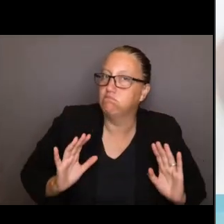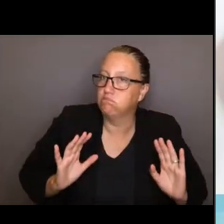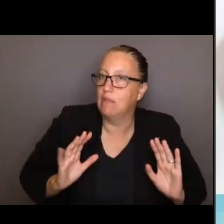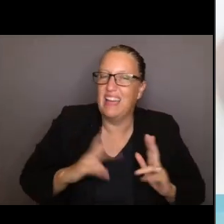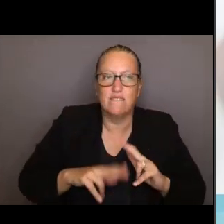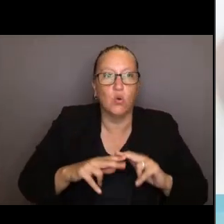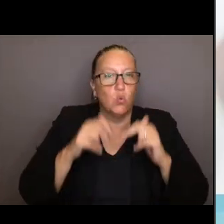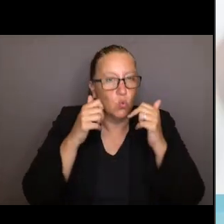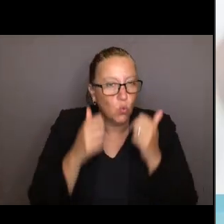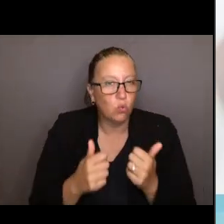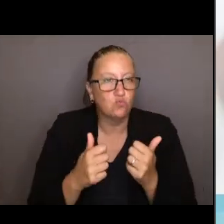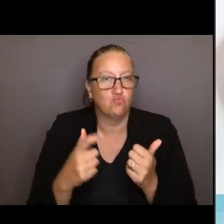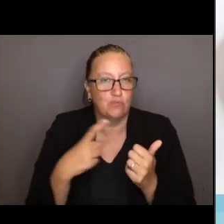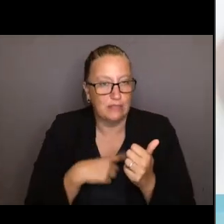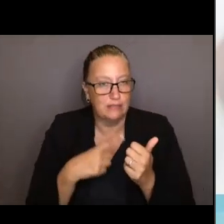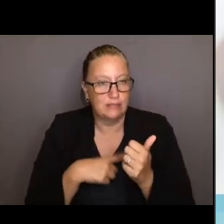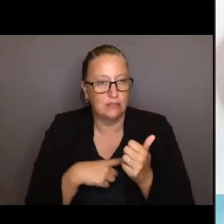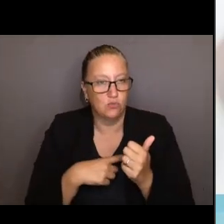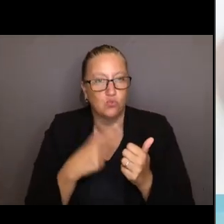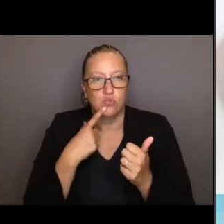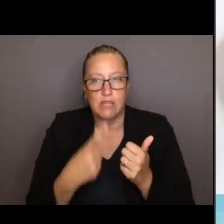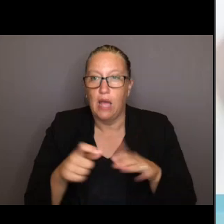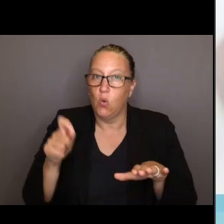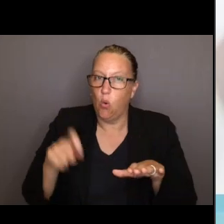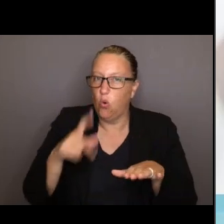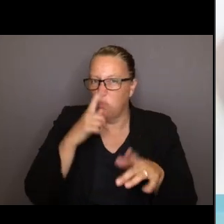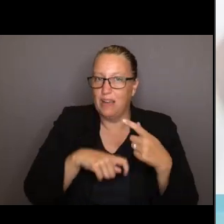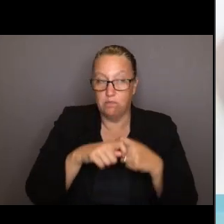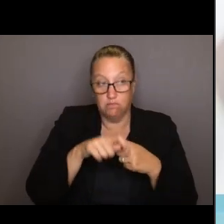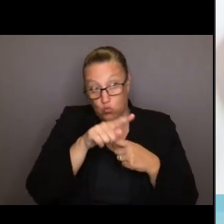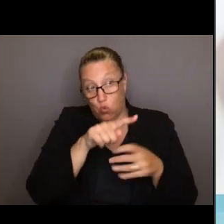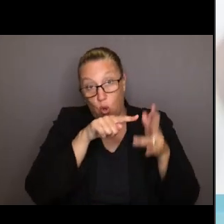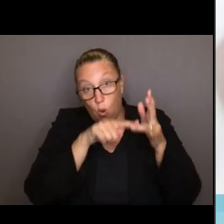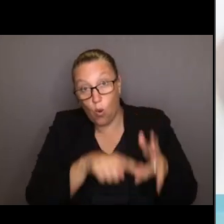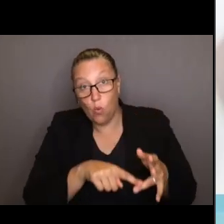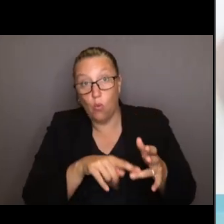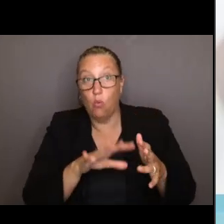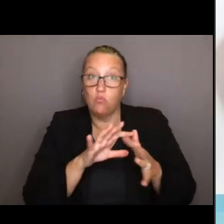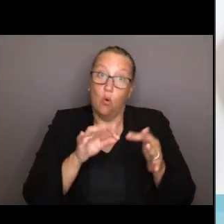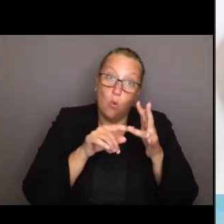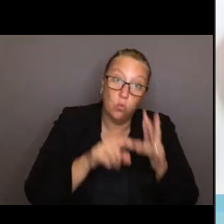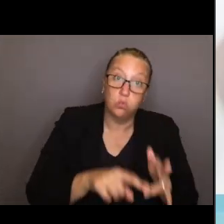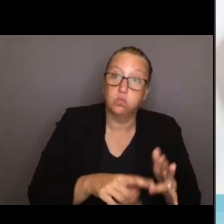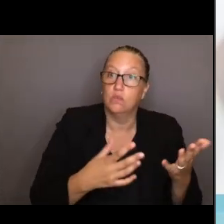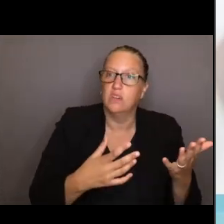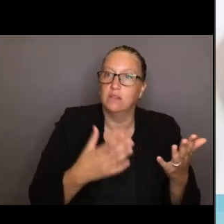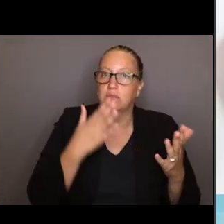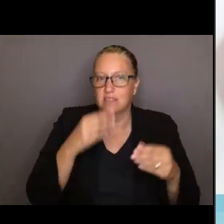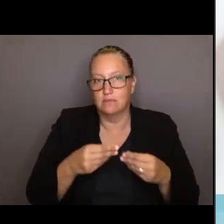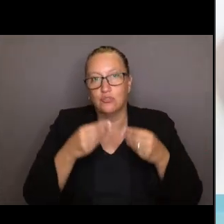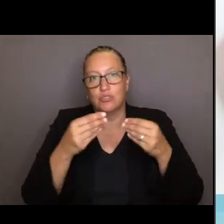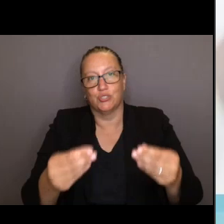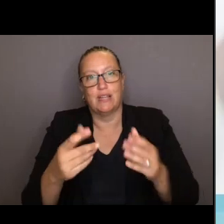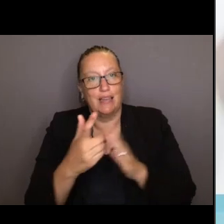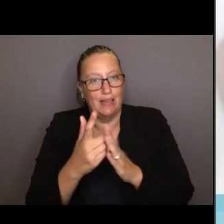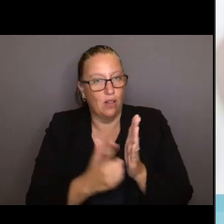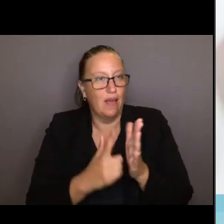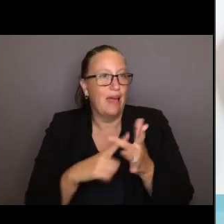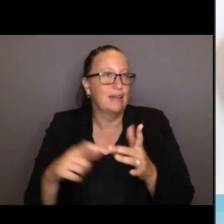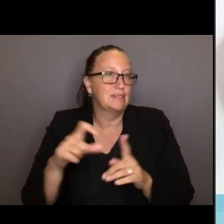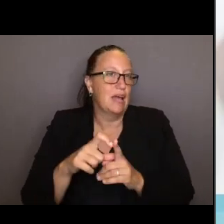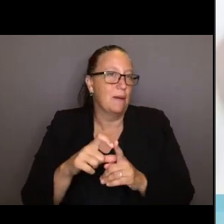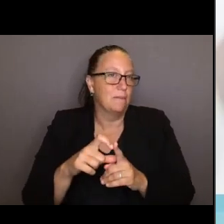an order that they are liable or they're not liable, then submit the legal aid application, produce that evidence, it can be assessed and a grant